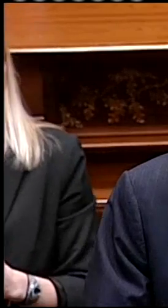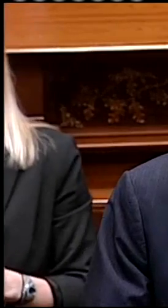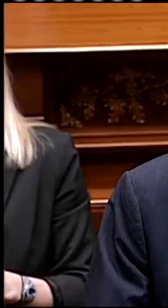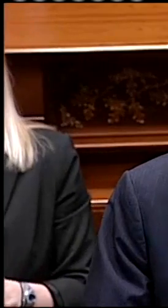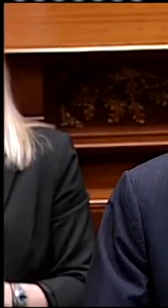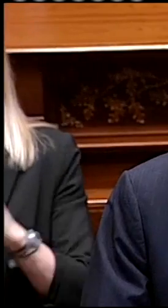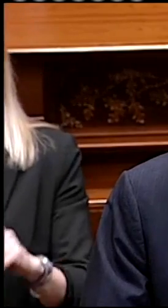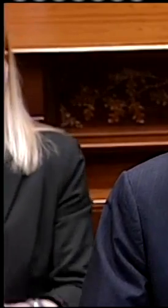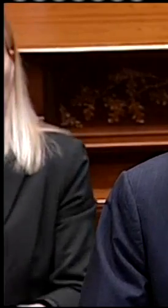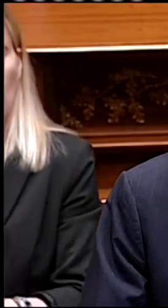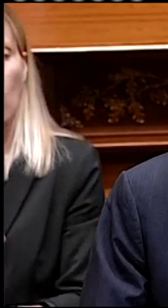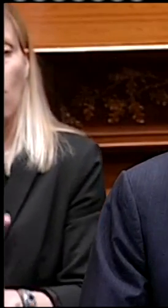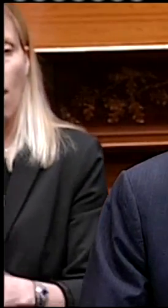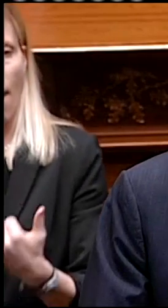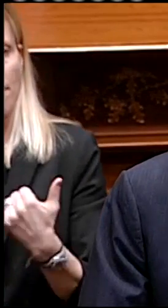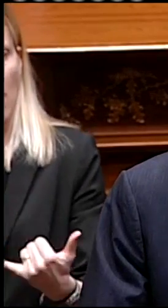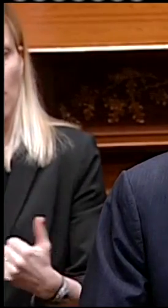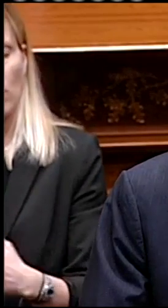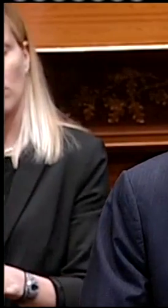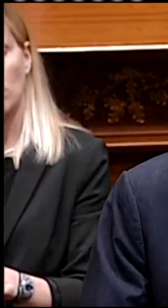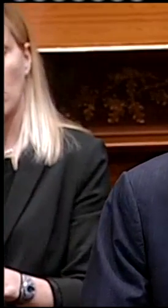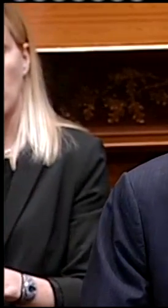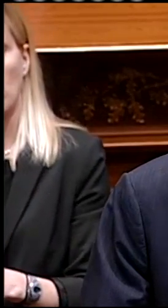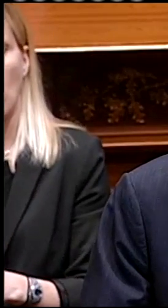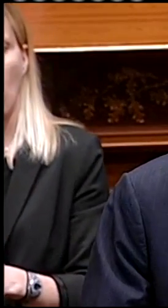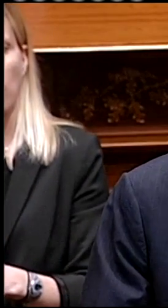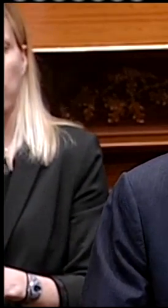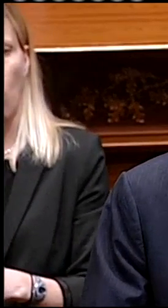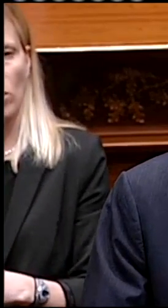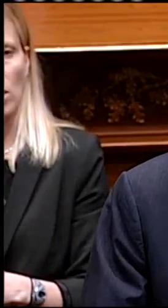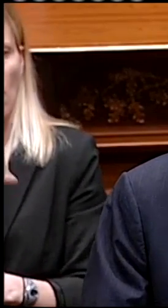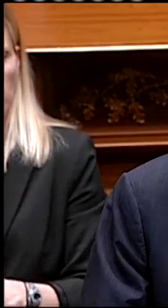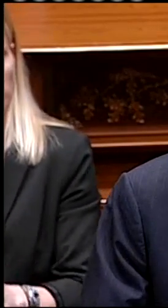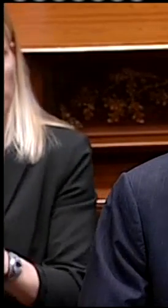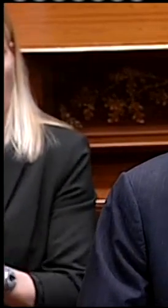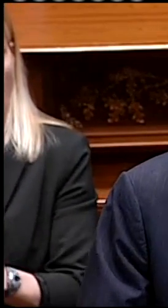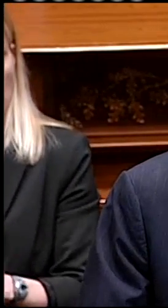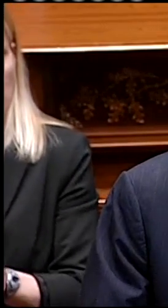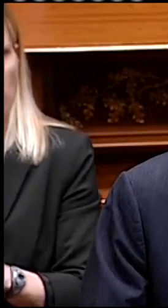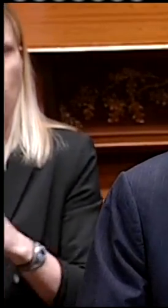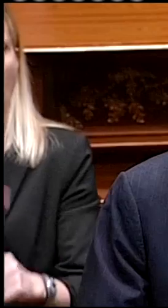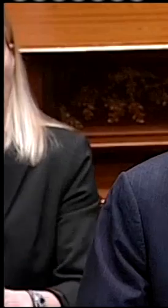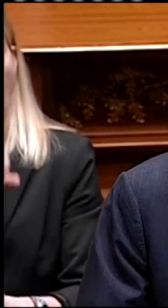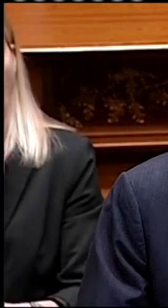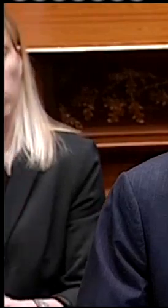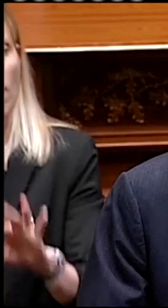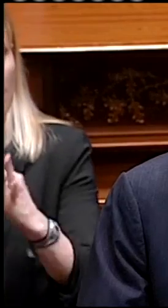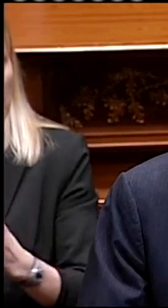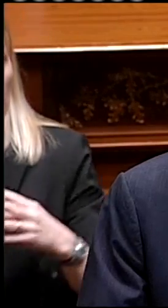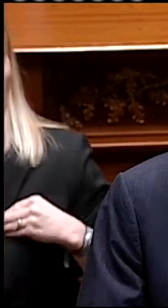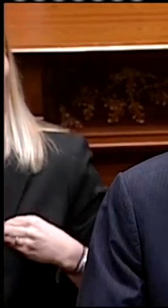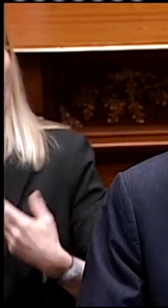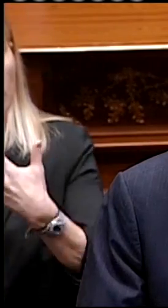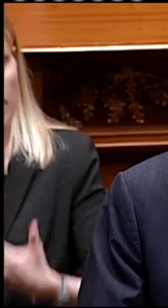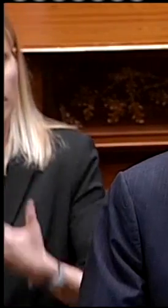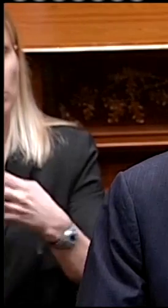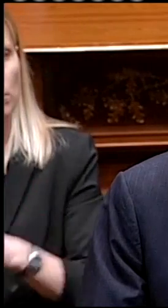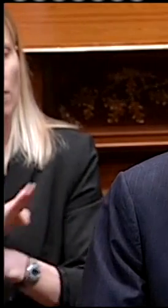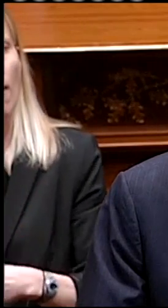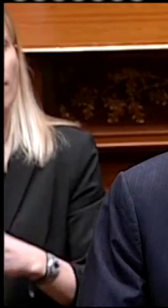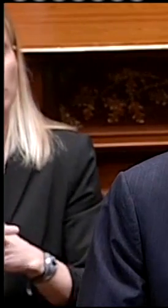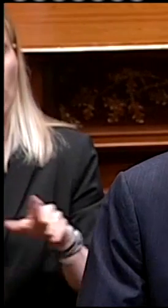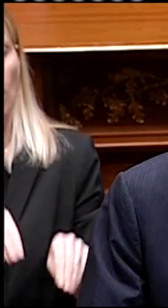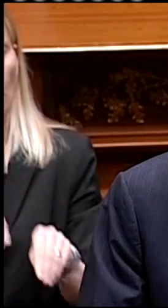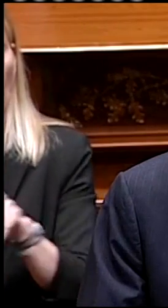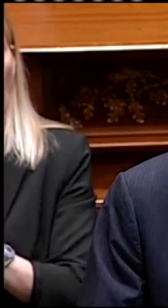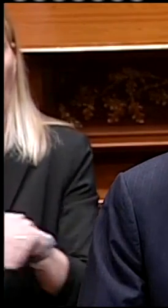2.5 years ago, Modern Forge Company, a 100-year-old family-owned manufacturing business, began